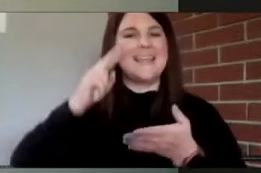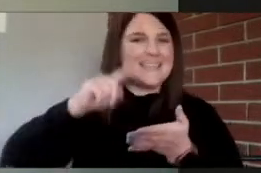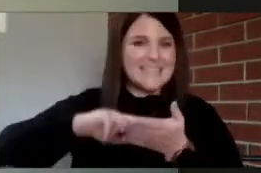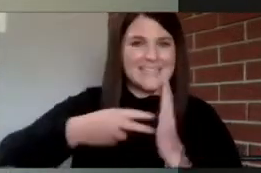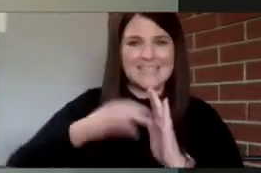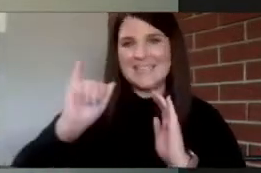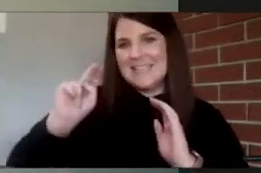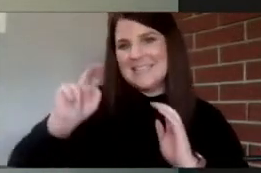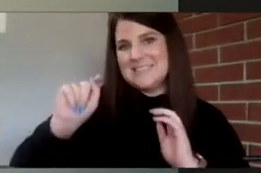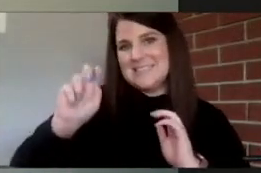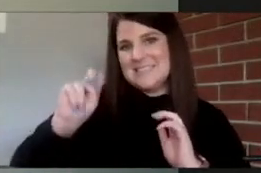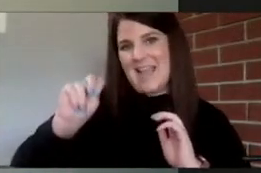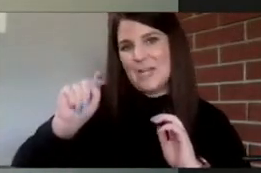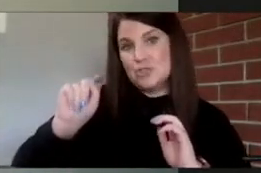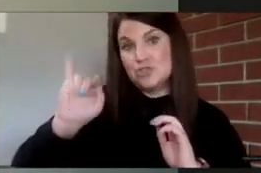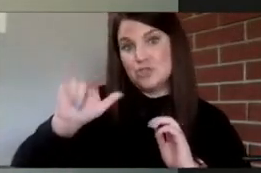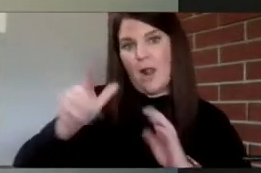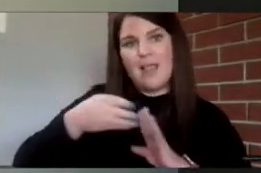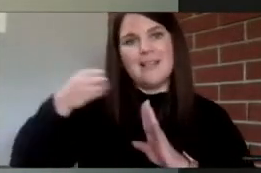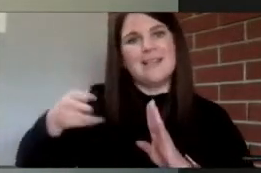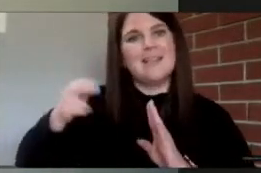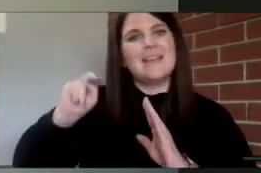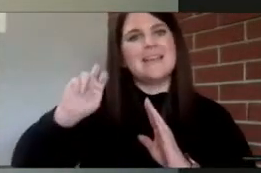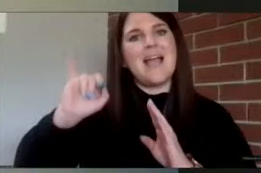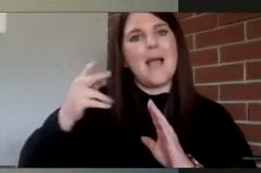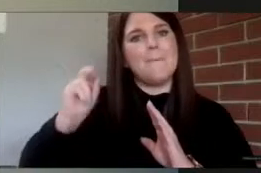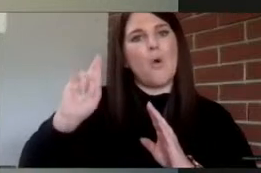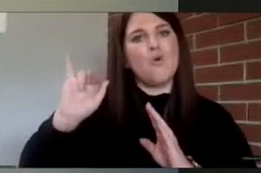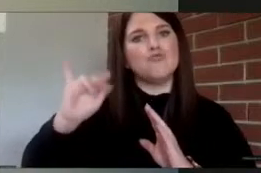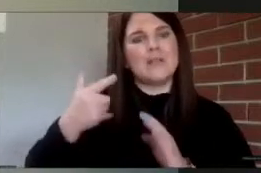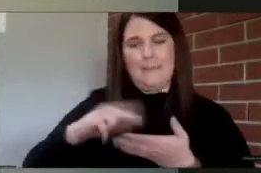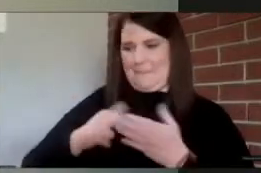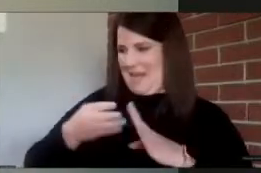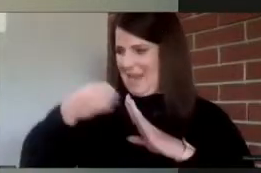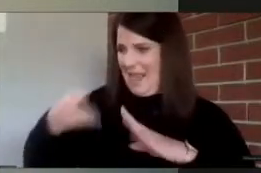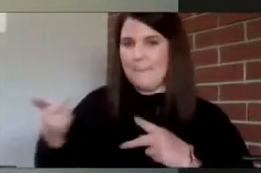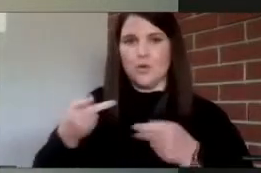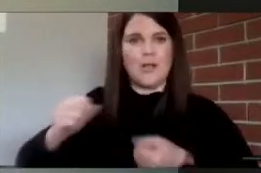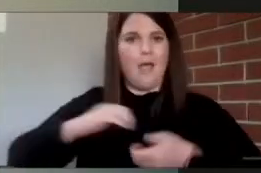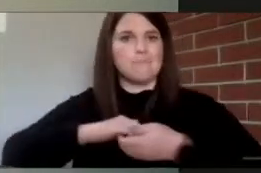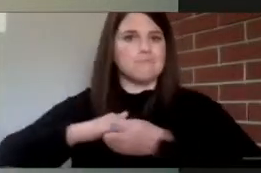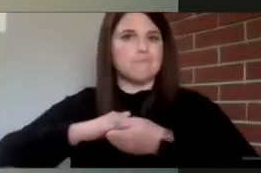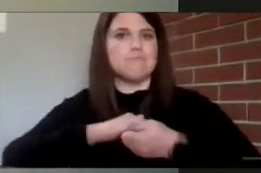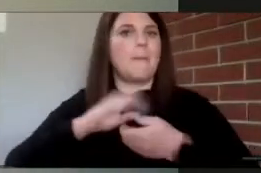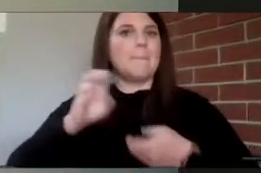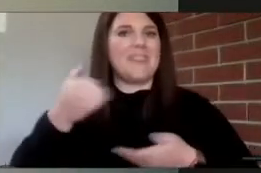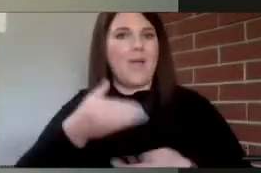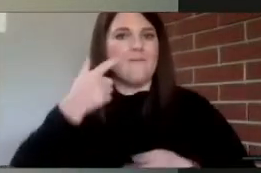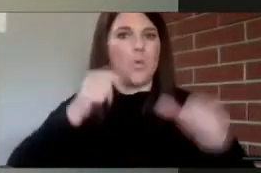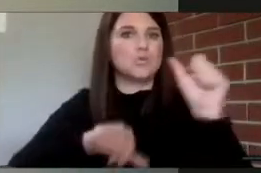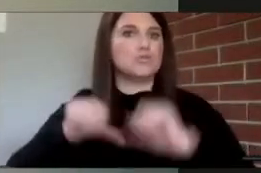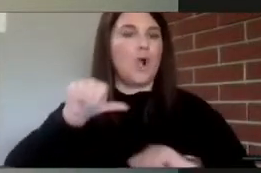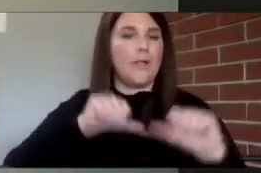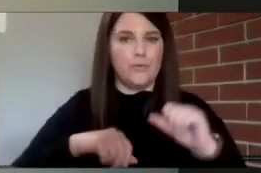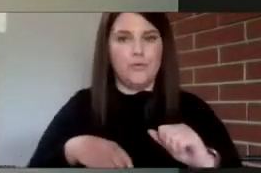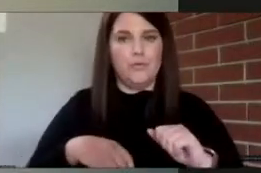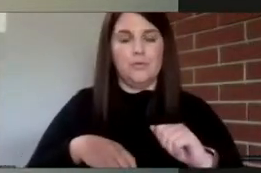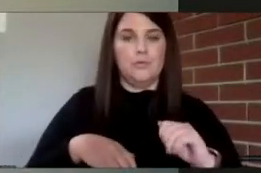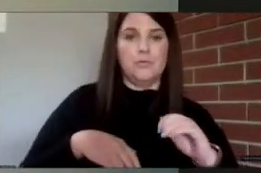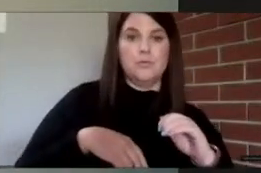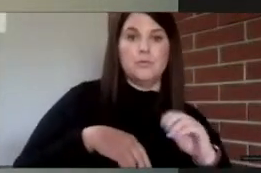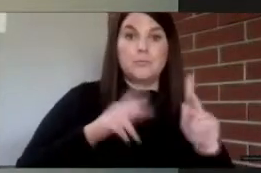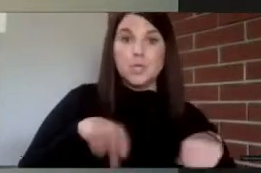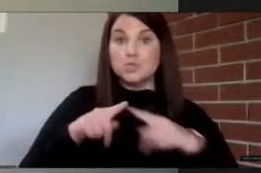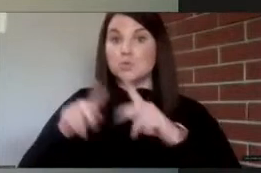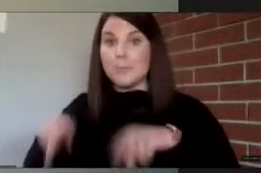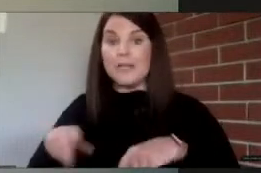idea that your neighbors can be there to help you and to be there in a structured way. And a peer-to-peer or community